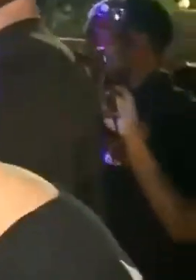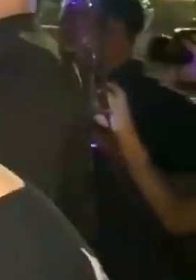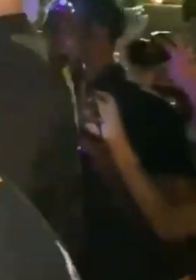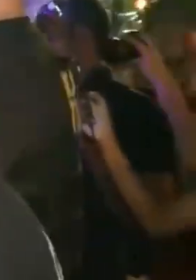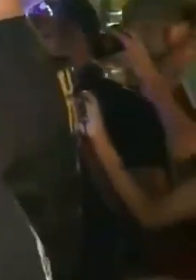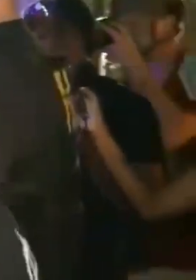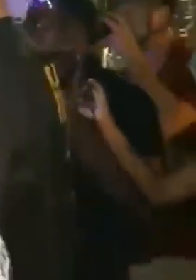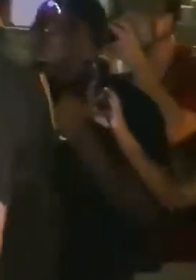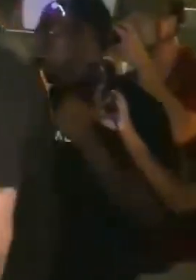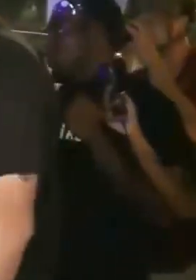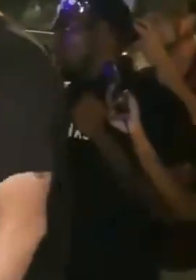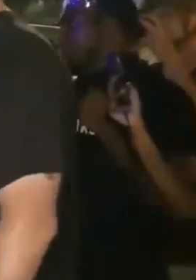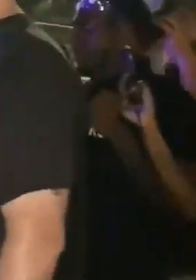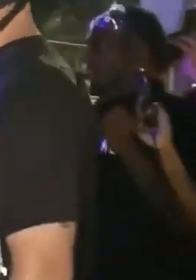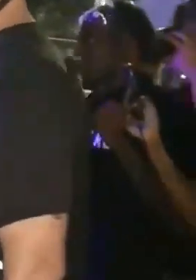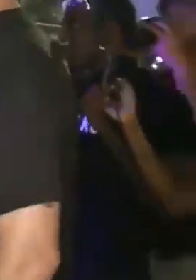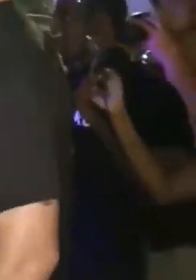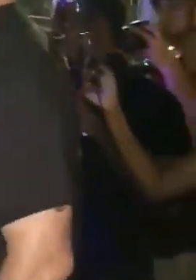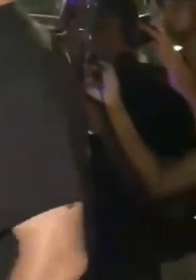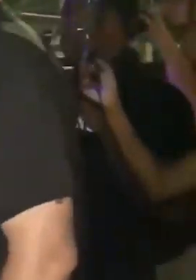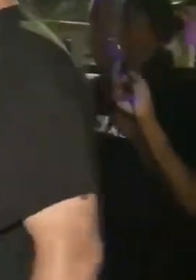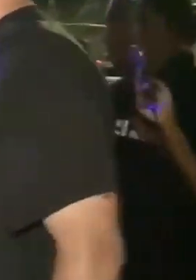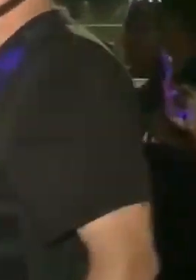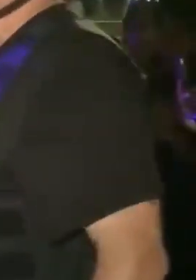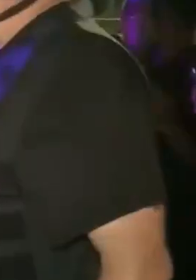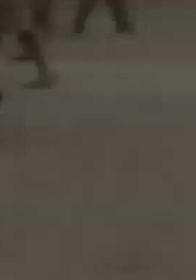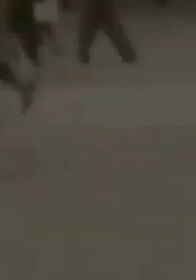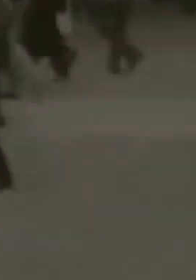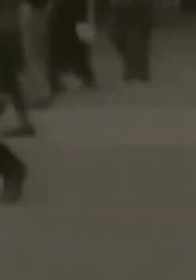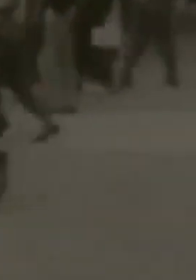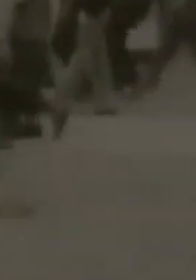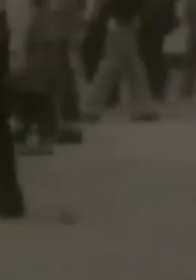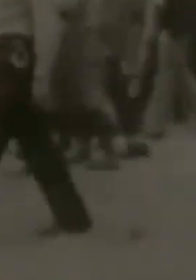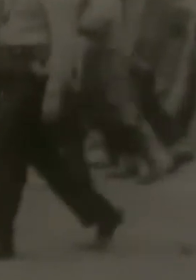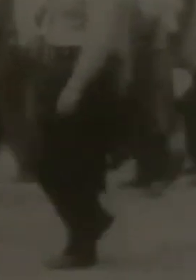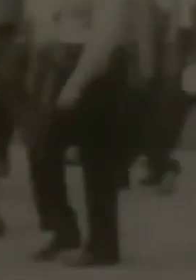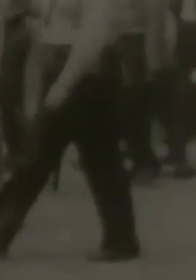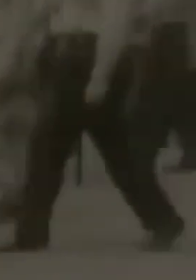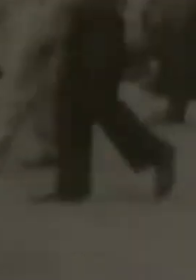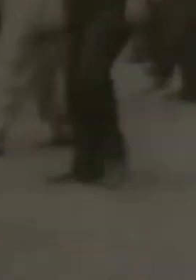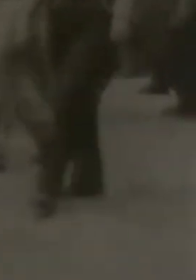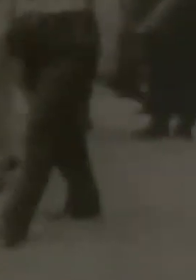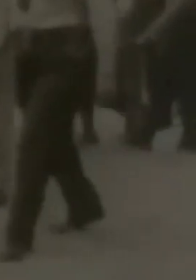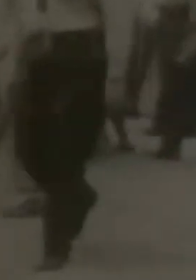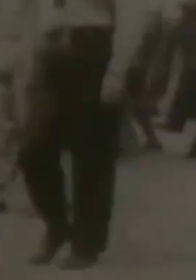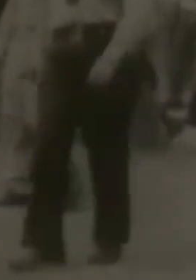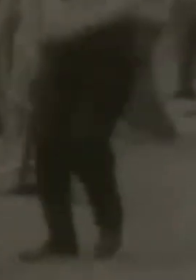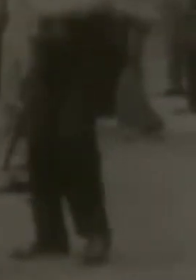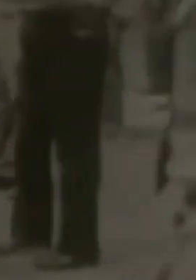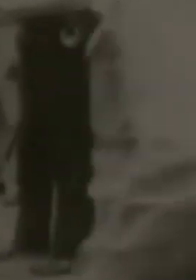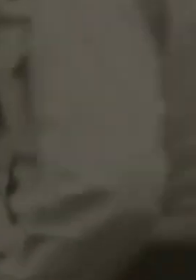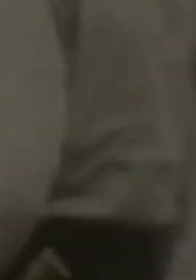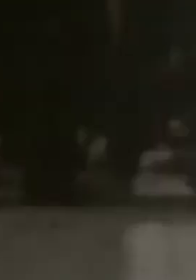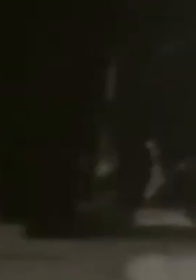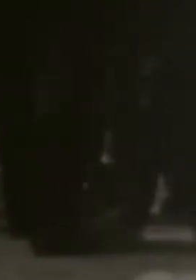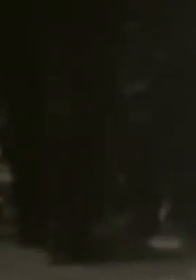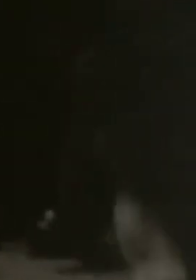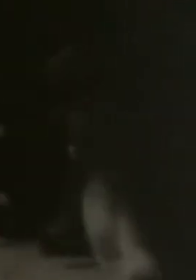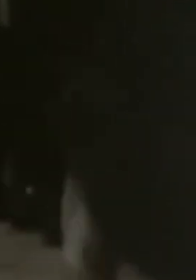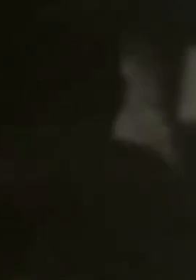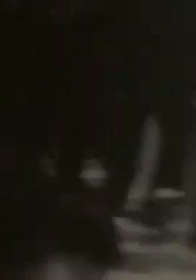these behaviors can be much more dangerous than we think. Unfairly policing people of color is embedded deep in America's